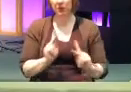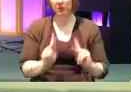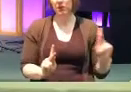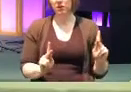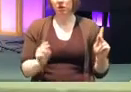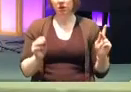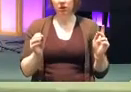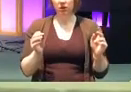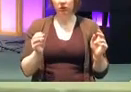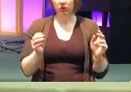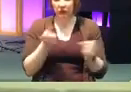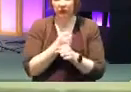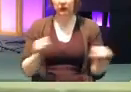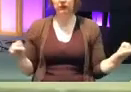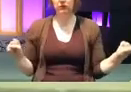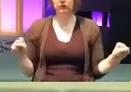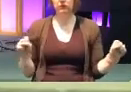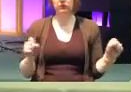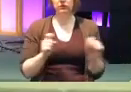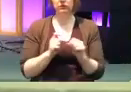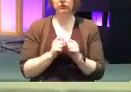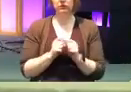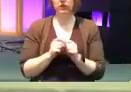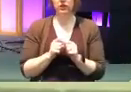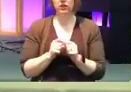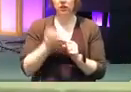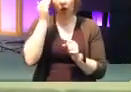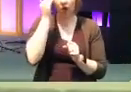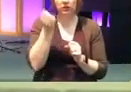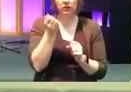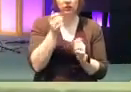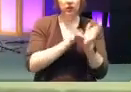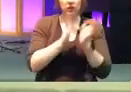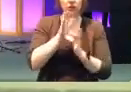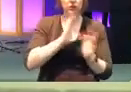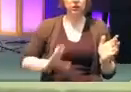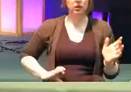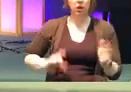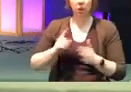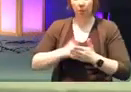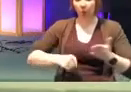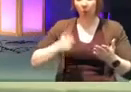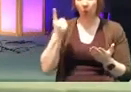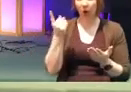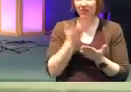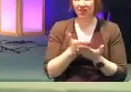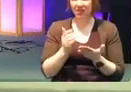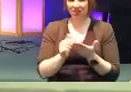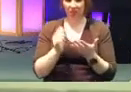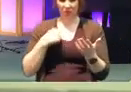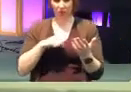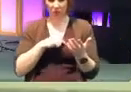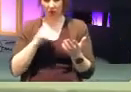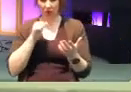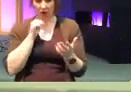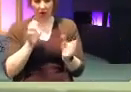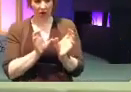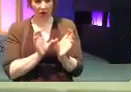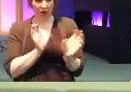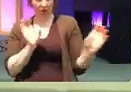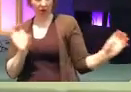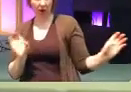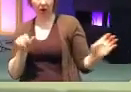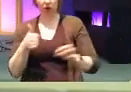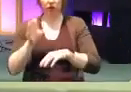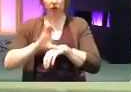Jesus Christ. That's our goal. But one of the things that sets us apart from a lot of churches, even in our own community, is